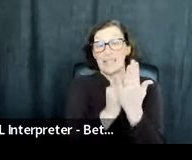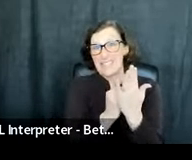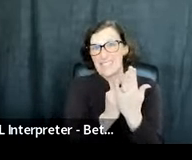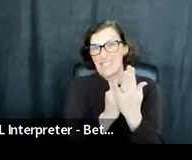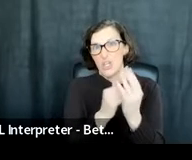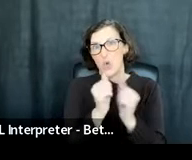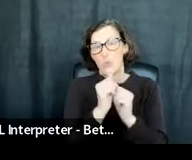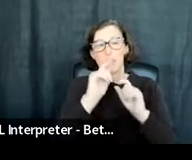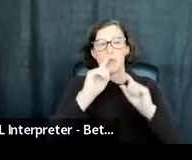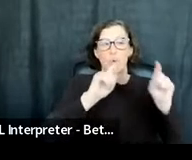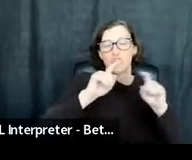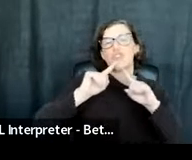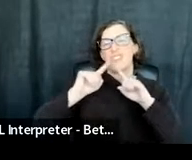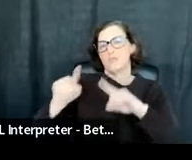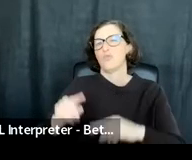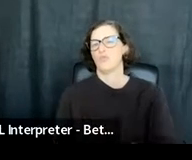answers.